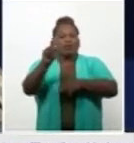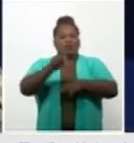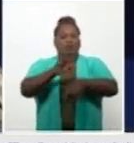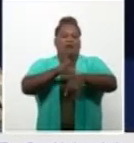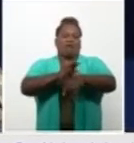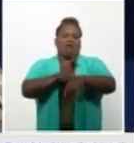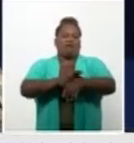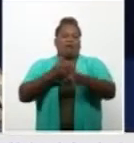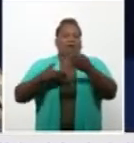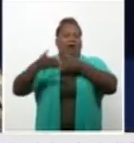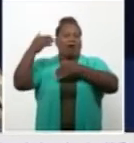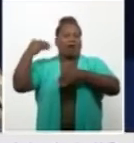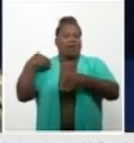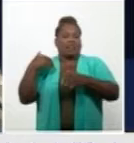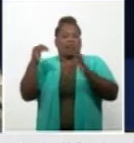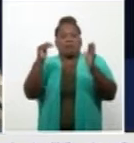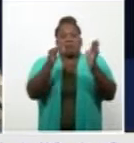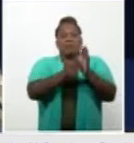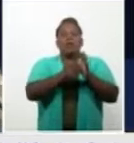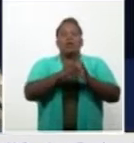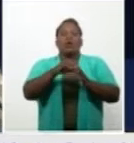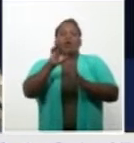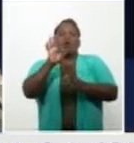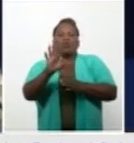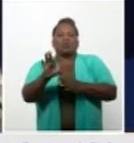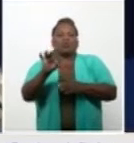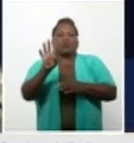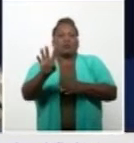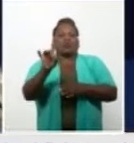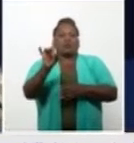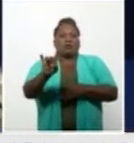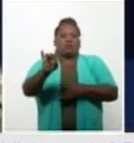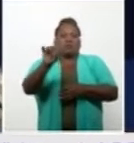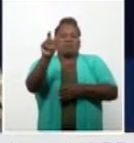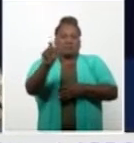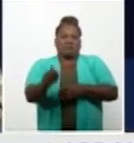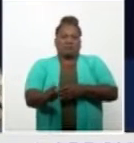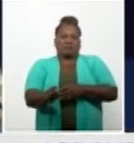confirmed positive case. All told, they are